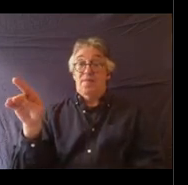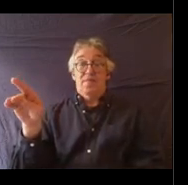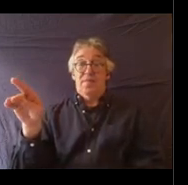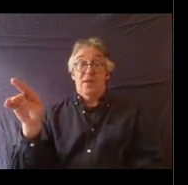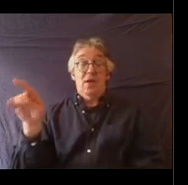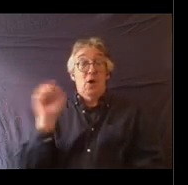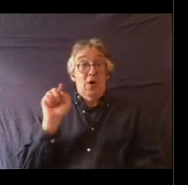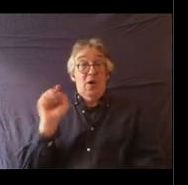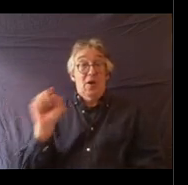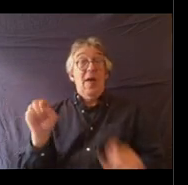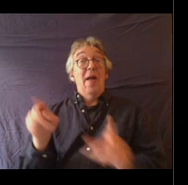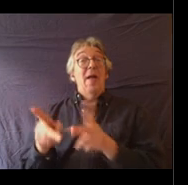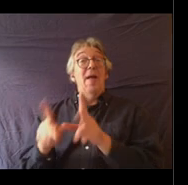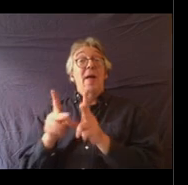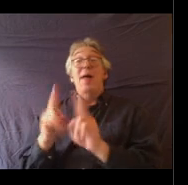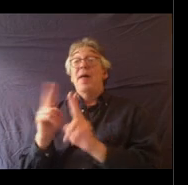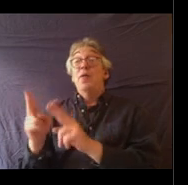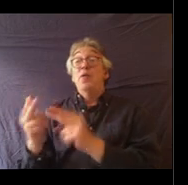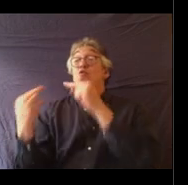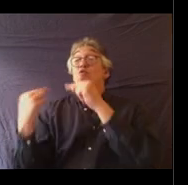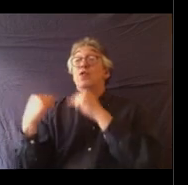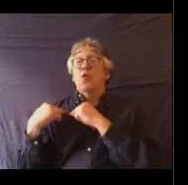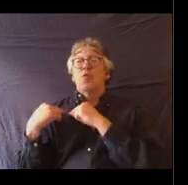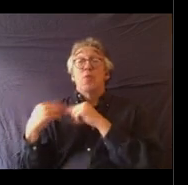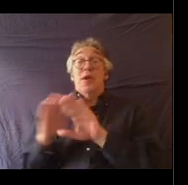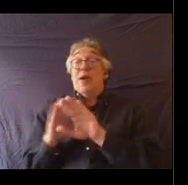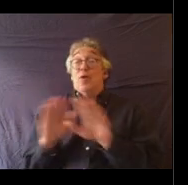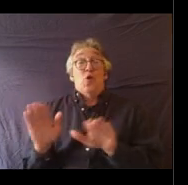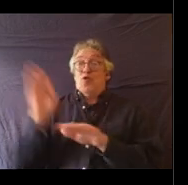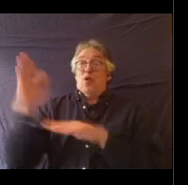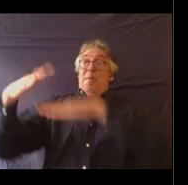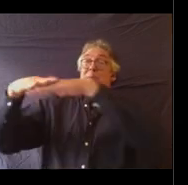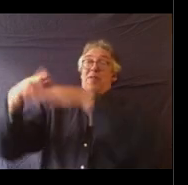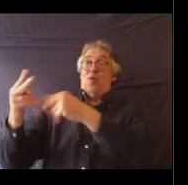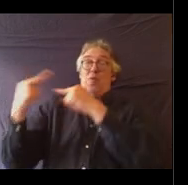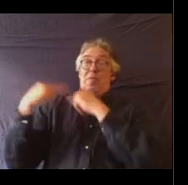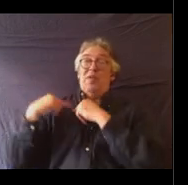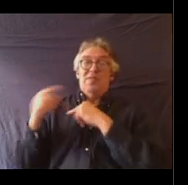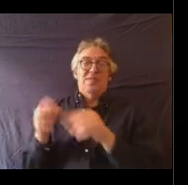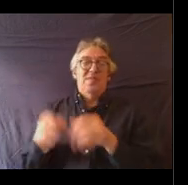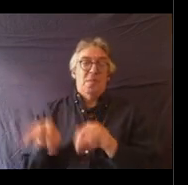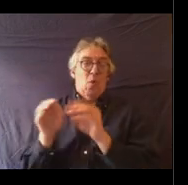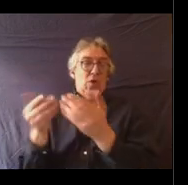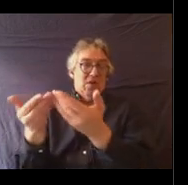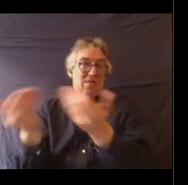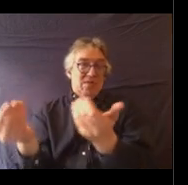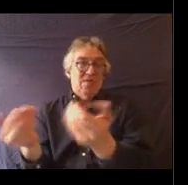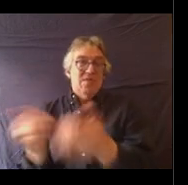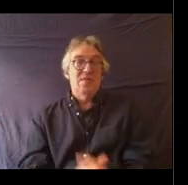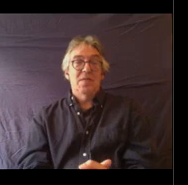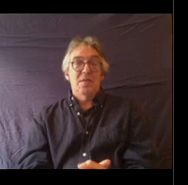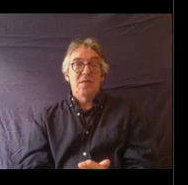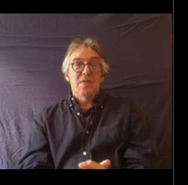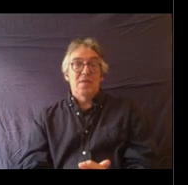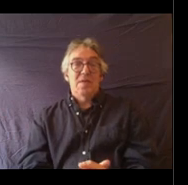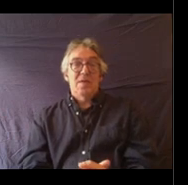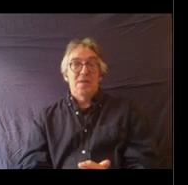the editorial responsibility is not given. So this is really important to make this distinction.